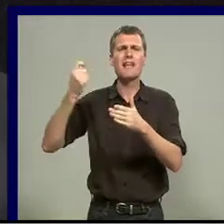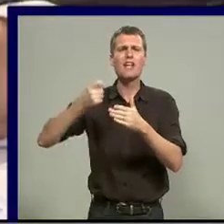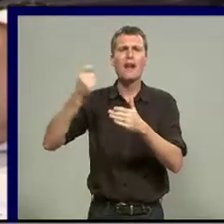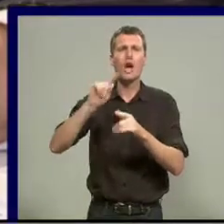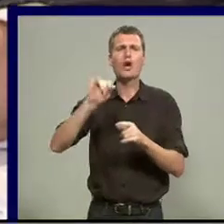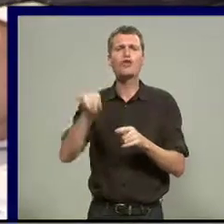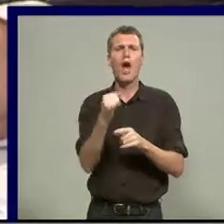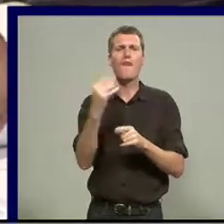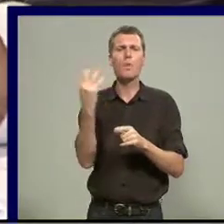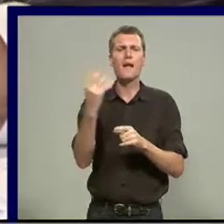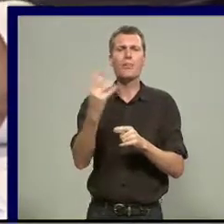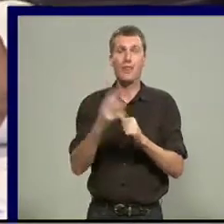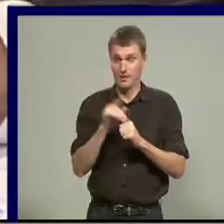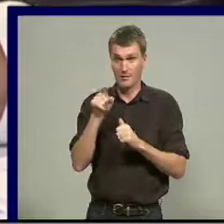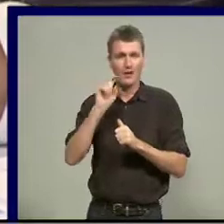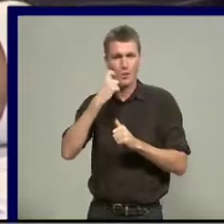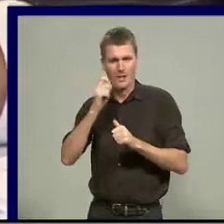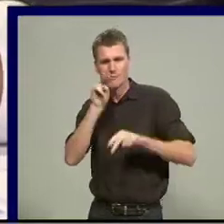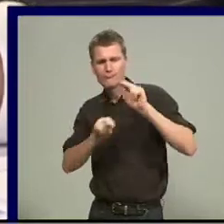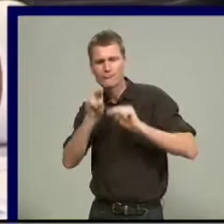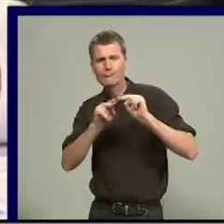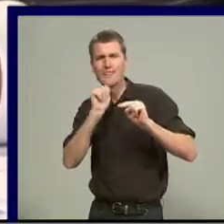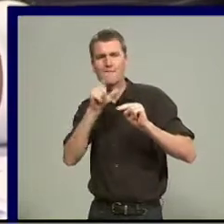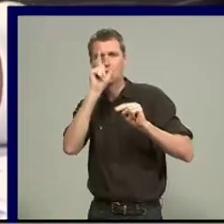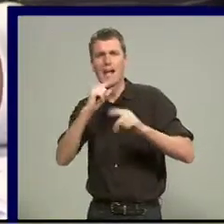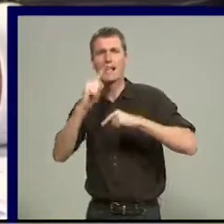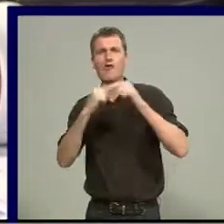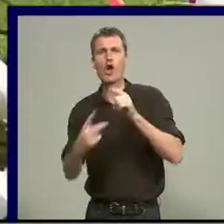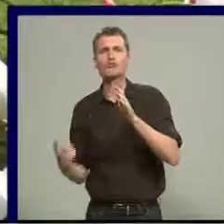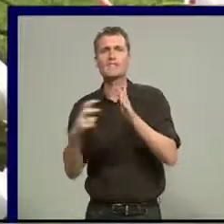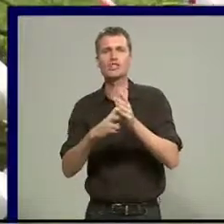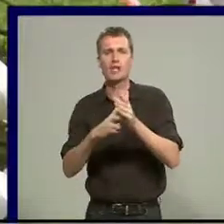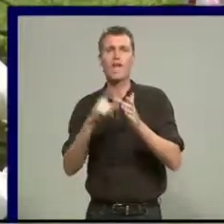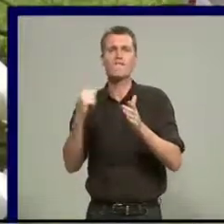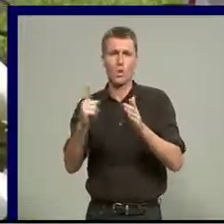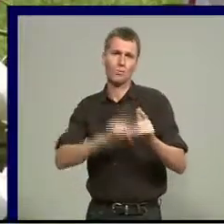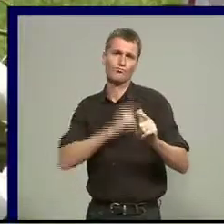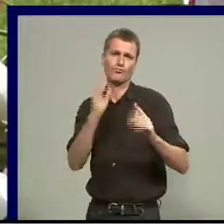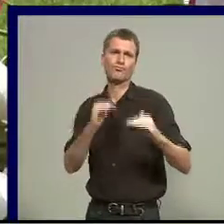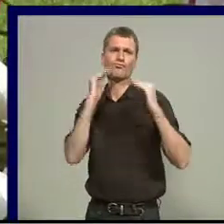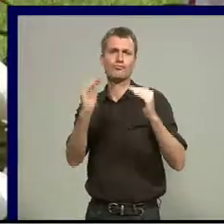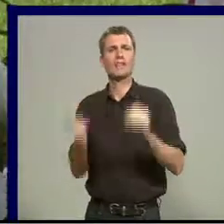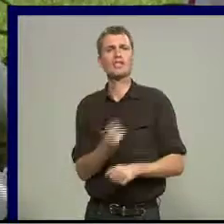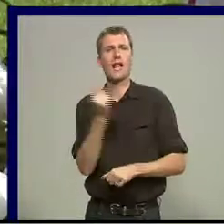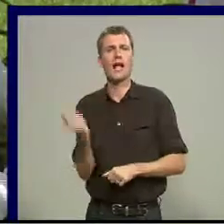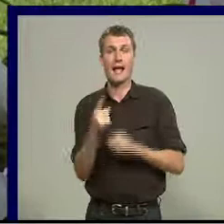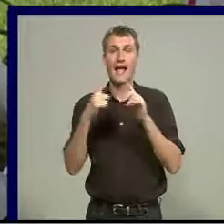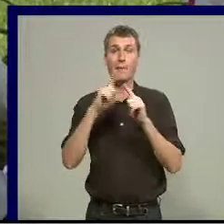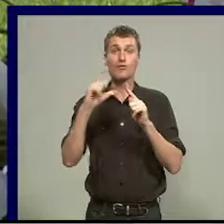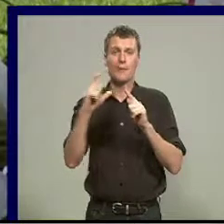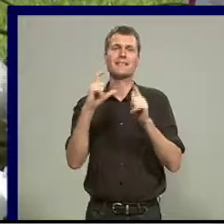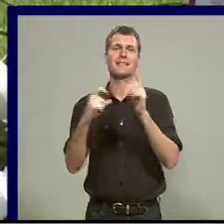14th regarding his reassessment for continued registration as a chartered professional engineer. Emma Cropper, CTV